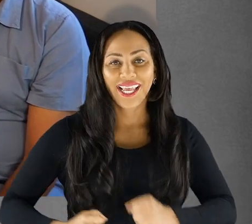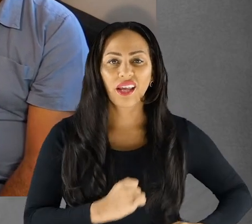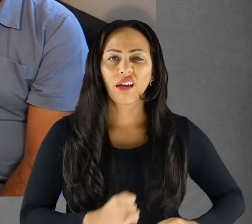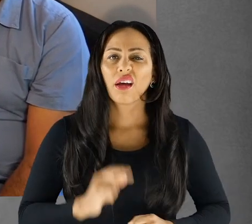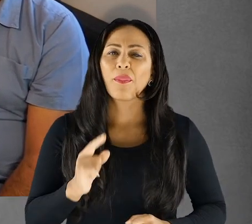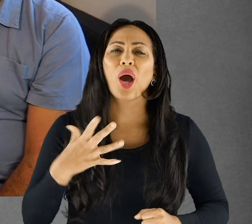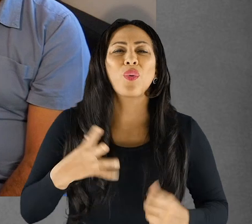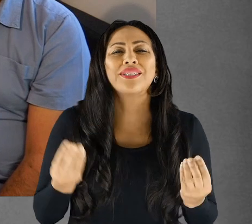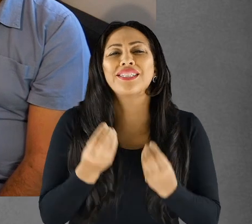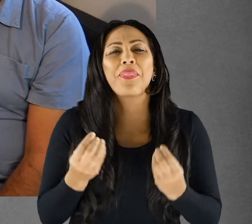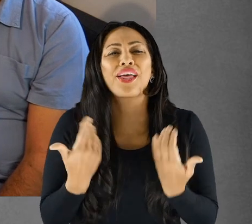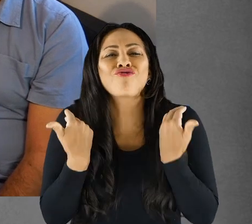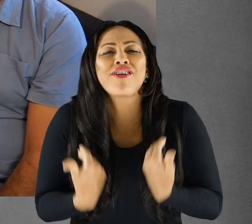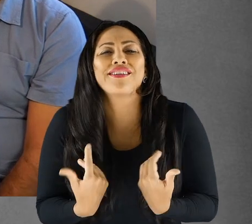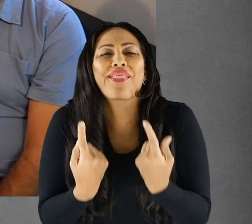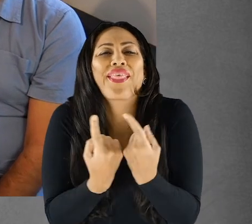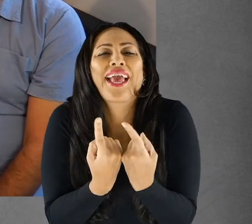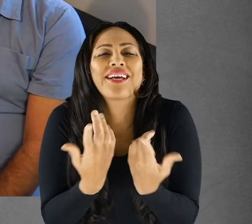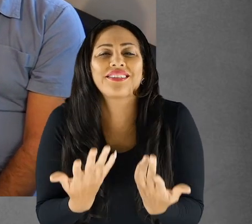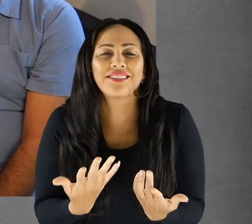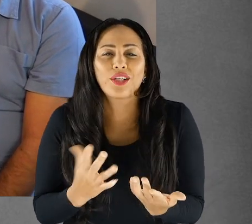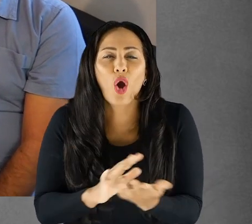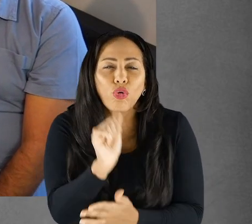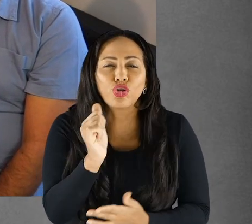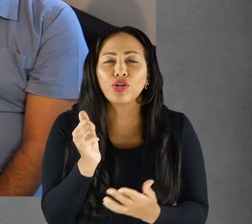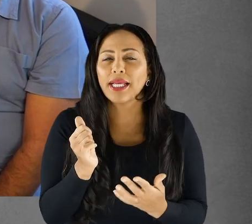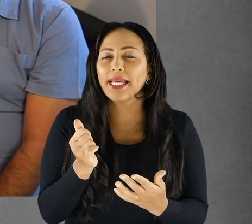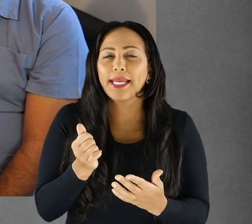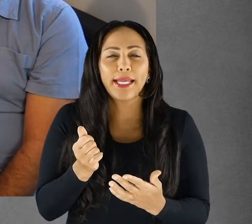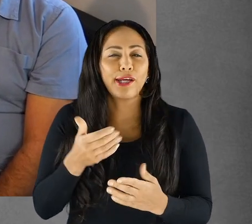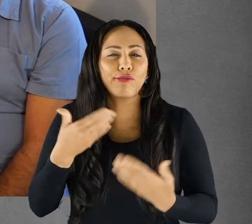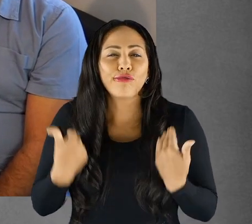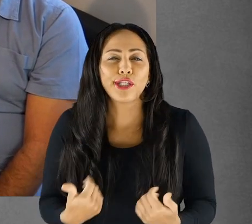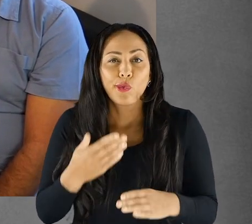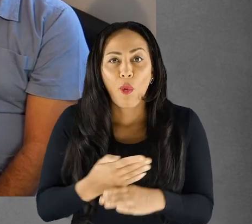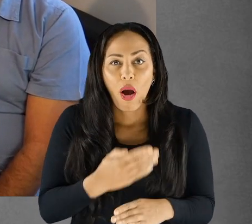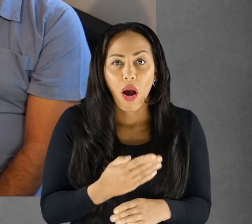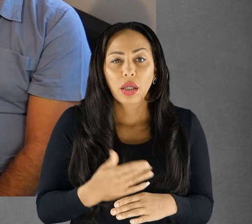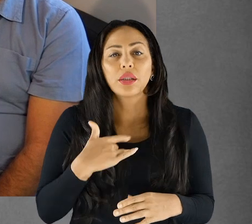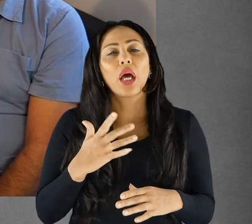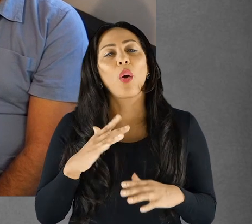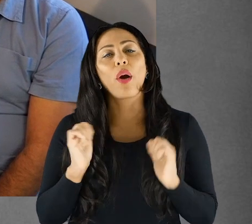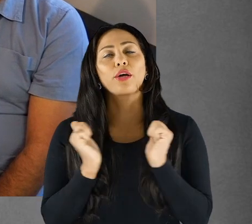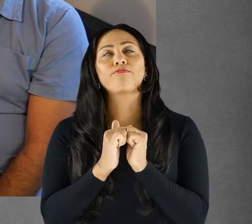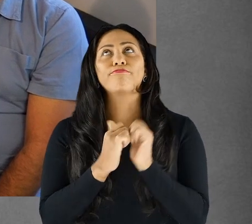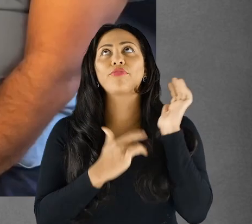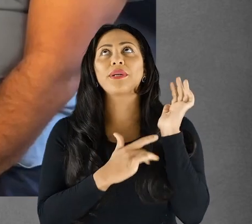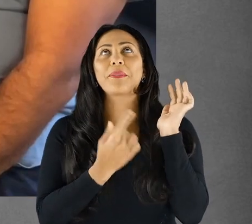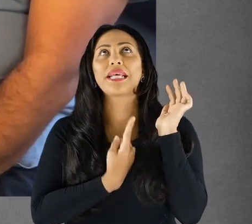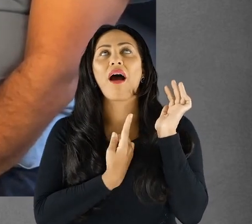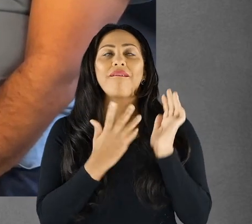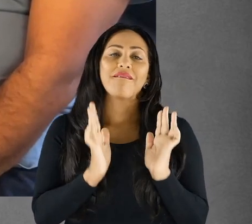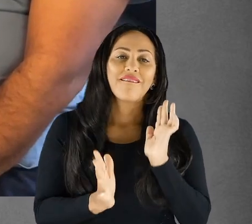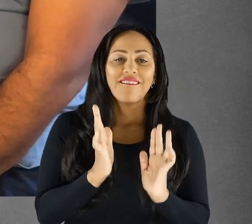wanted more rich things and more culturally rich work. And so I made a deal with myself, like,